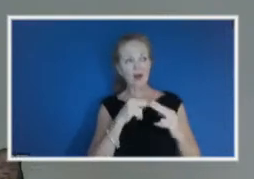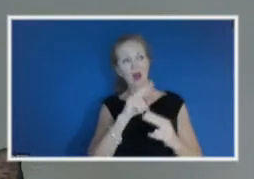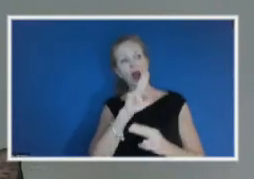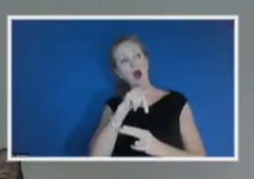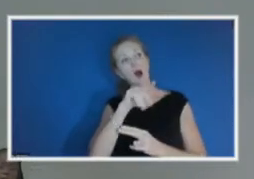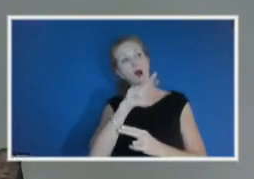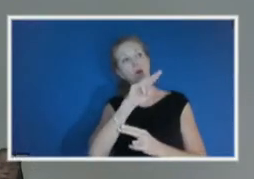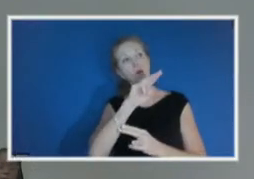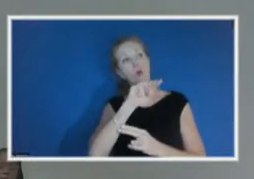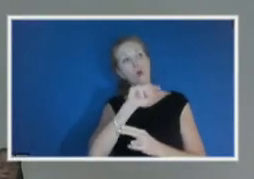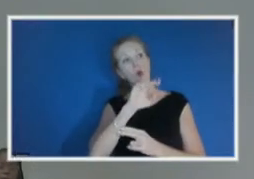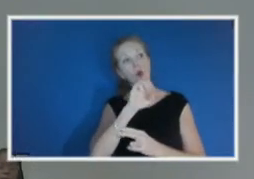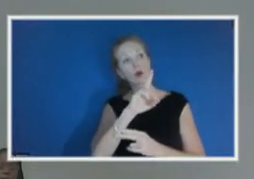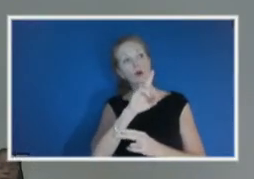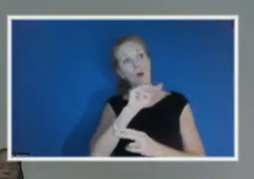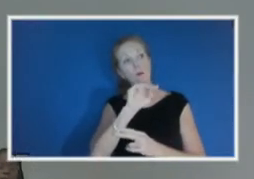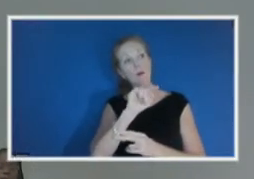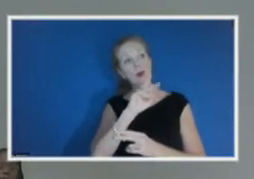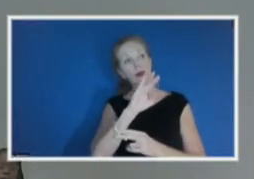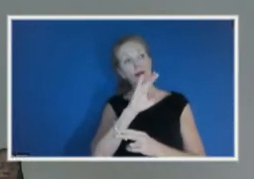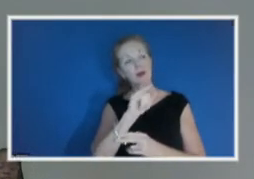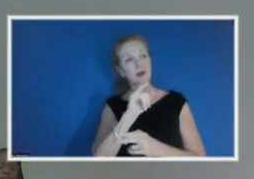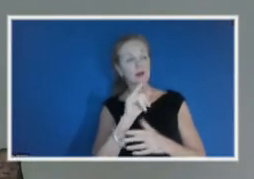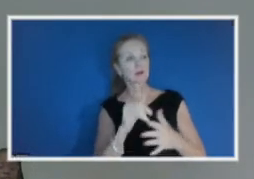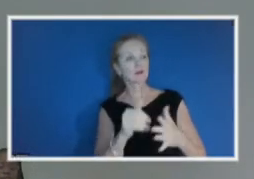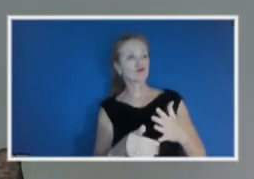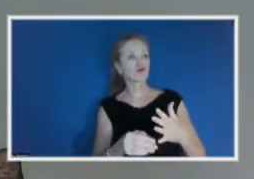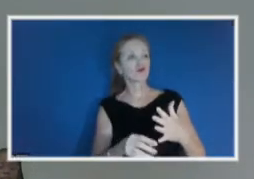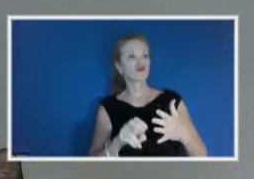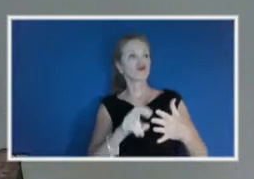when there are opportunities for local organizations to benefit,